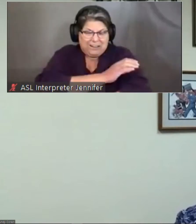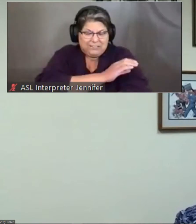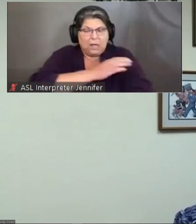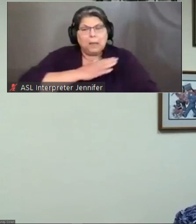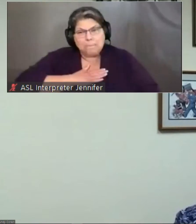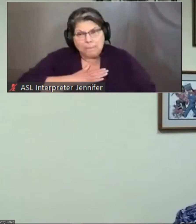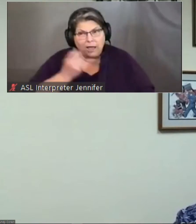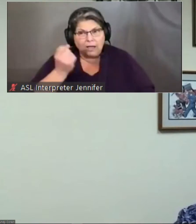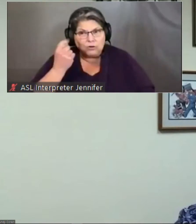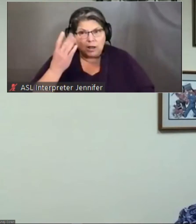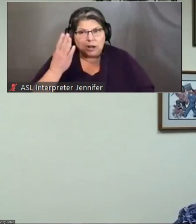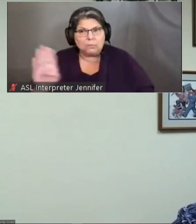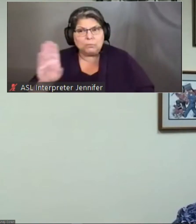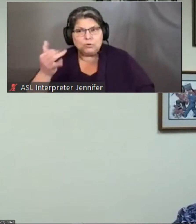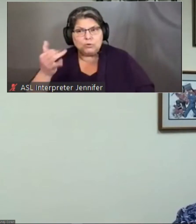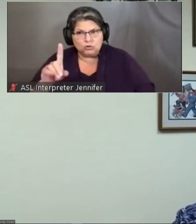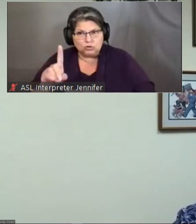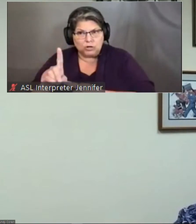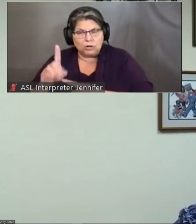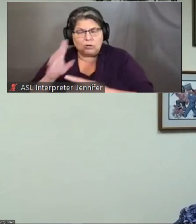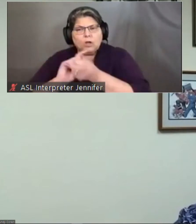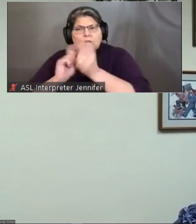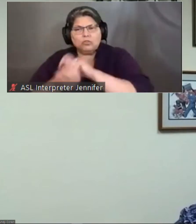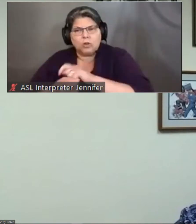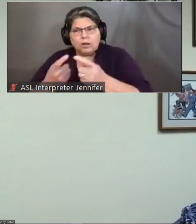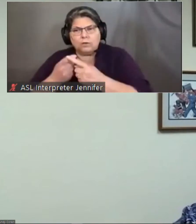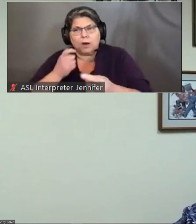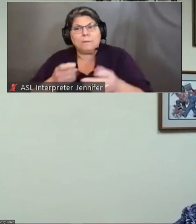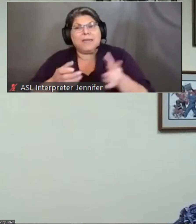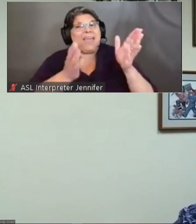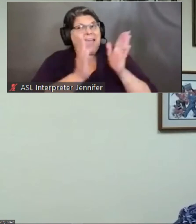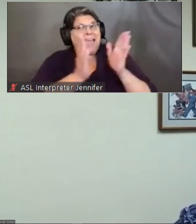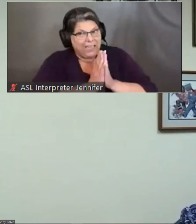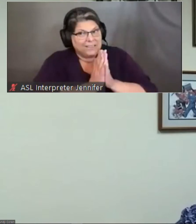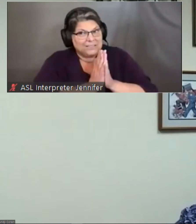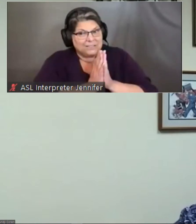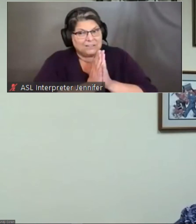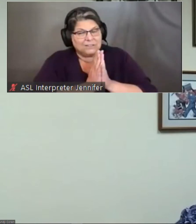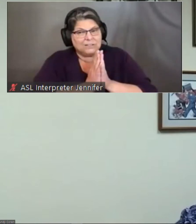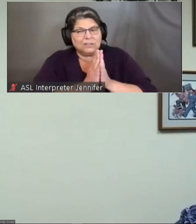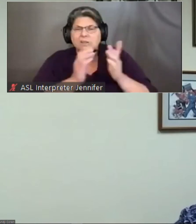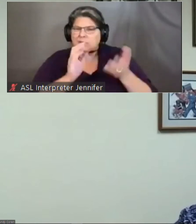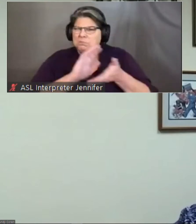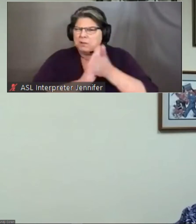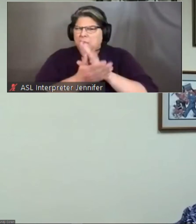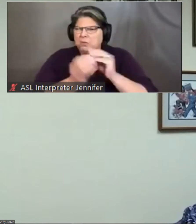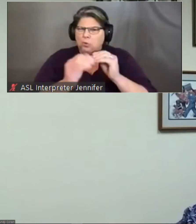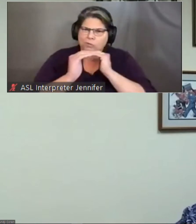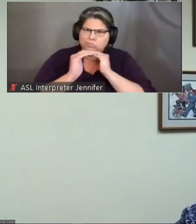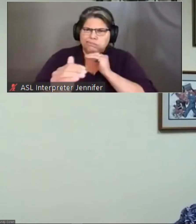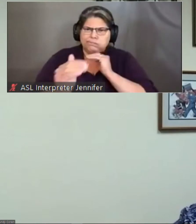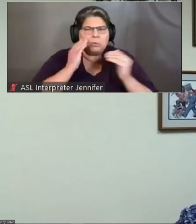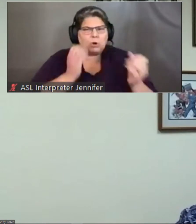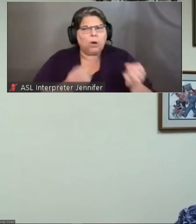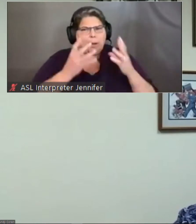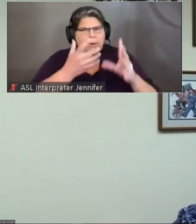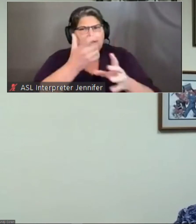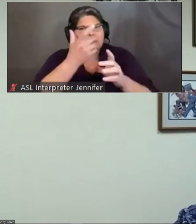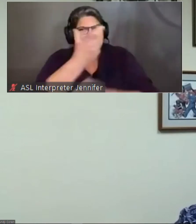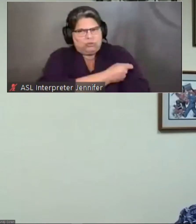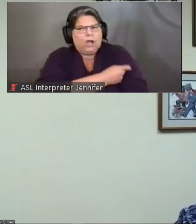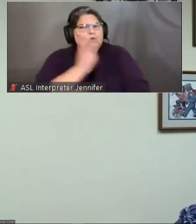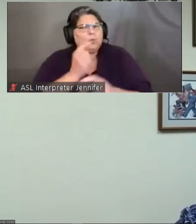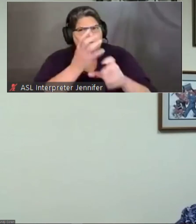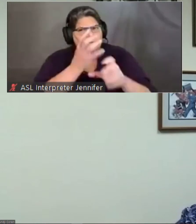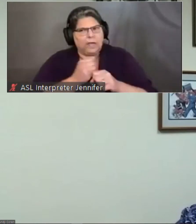will change how they're doing it from an ask to, okay, here's, when they get stabilized and we know the supplies and what the capacity is, they'll